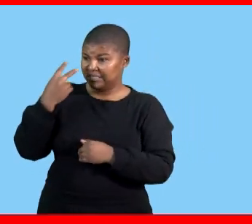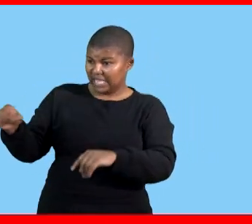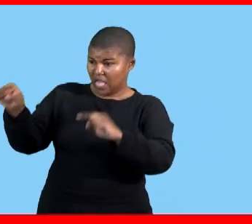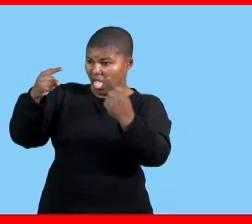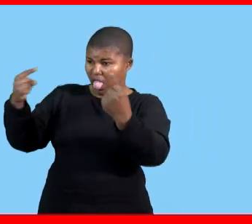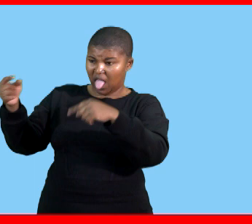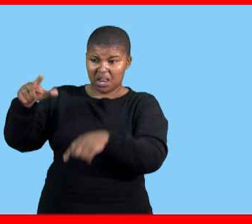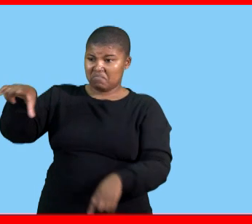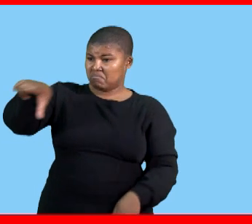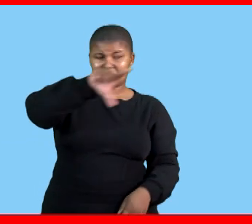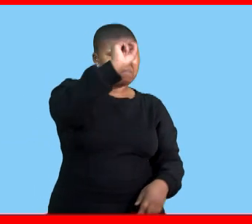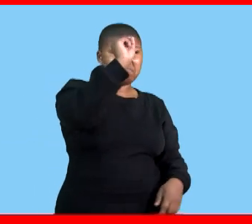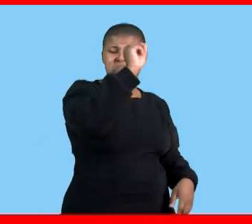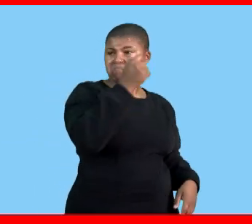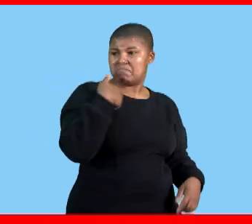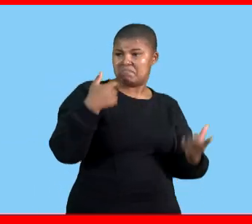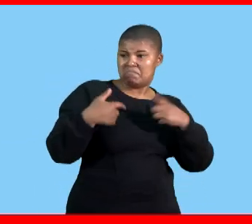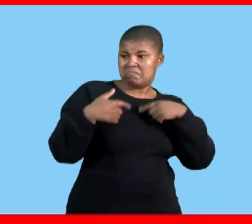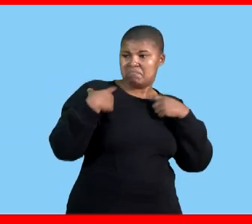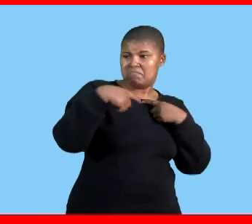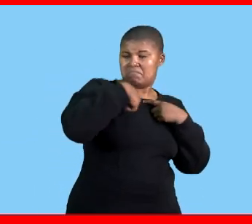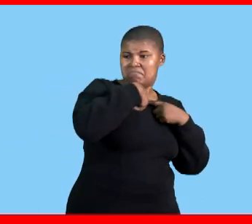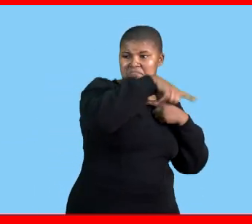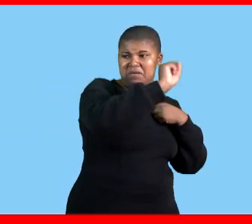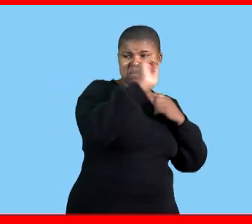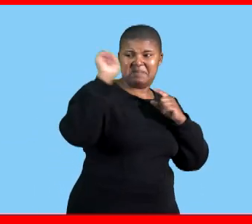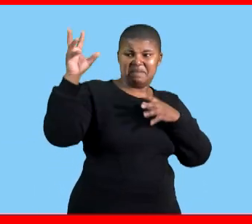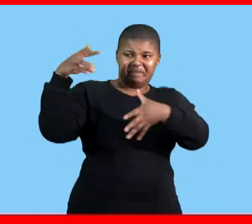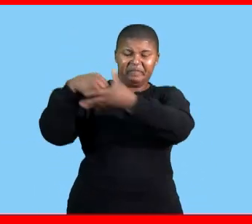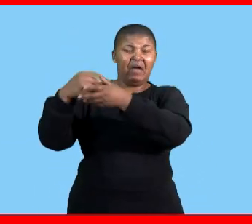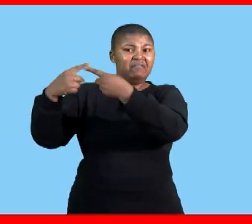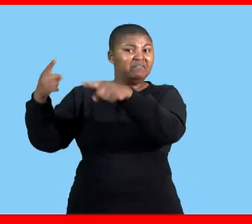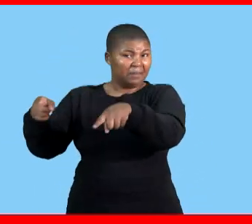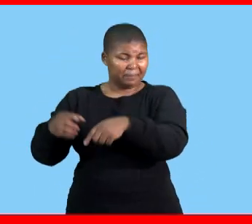be it, so that we can avoid all the disputes that can happen.